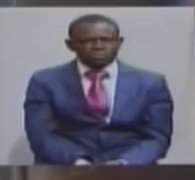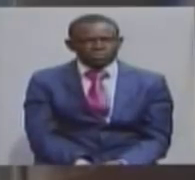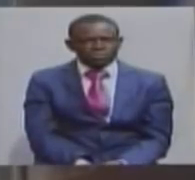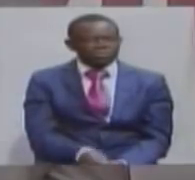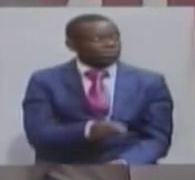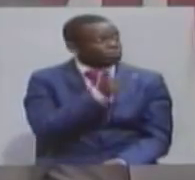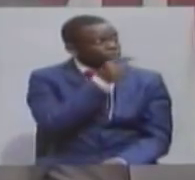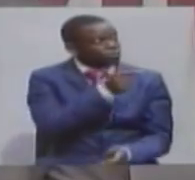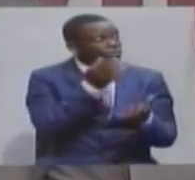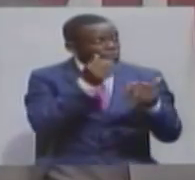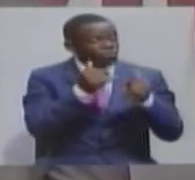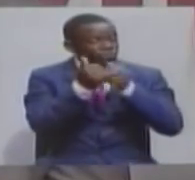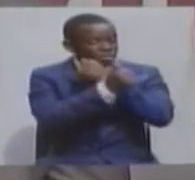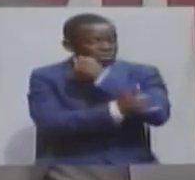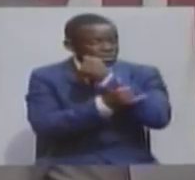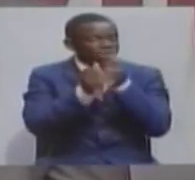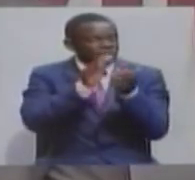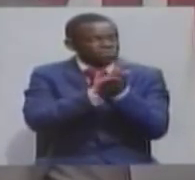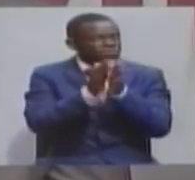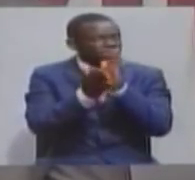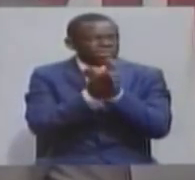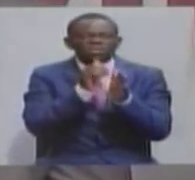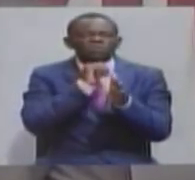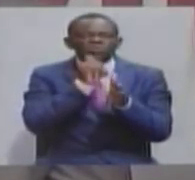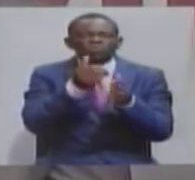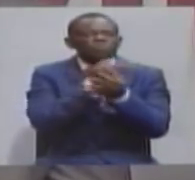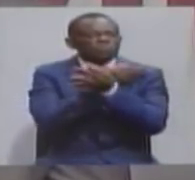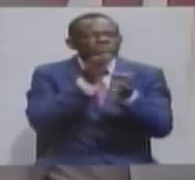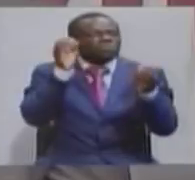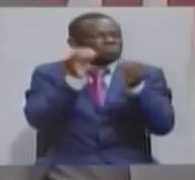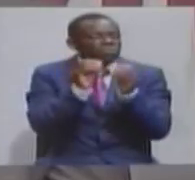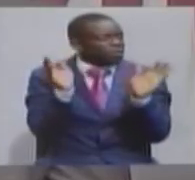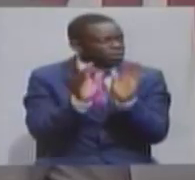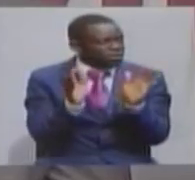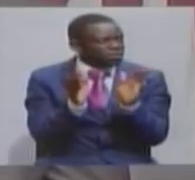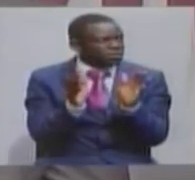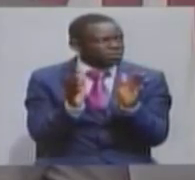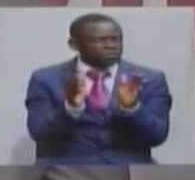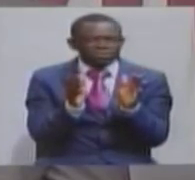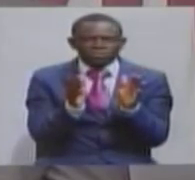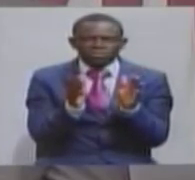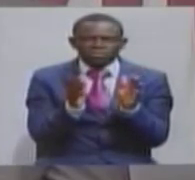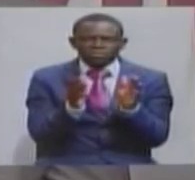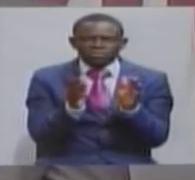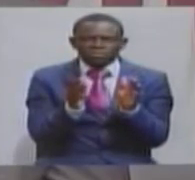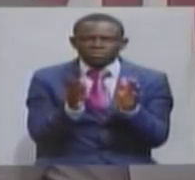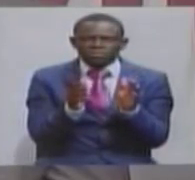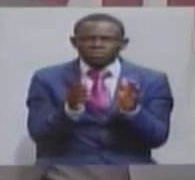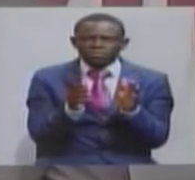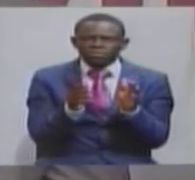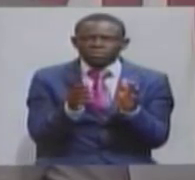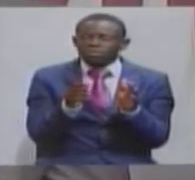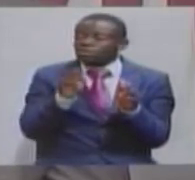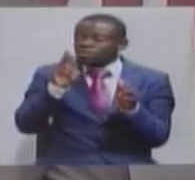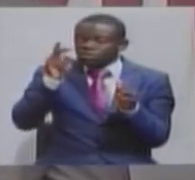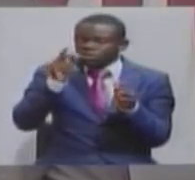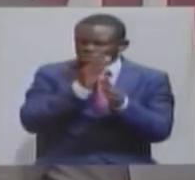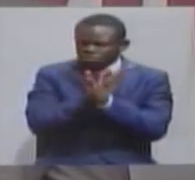Polarization, depending on how you define the word, is difficult to eliminate for as long as you're in plural politics.